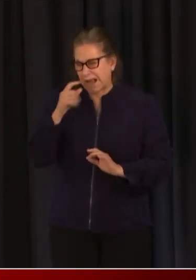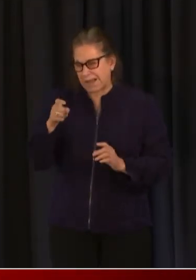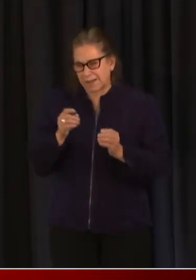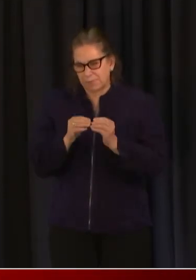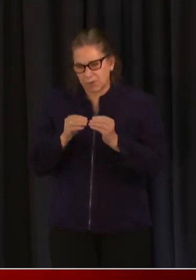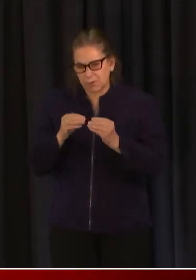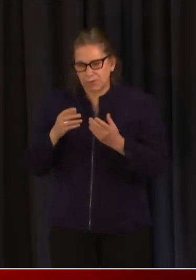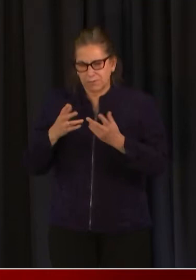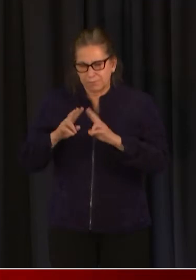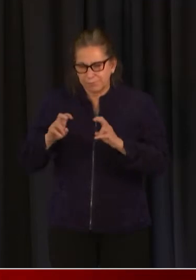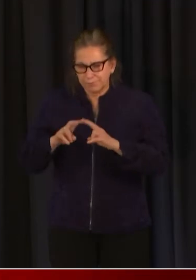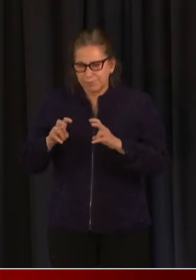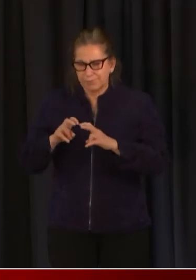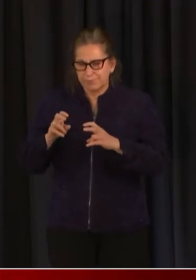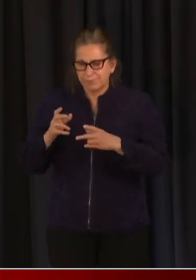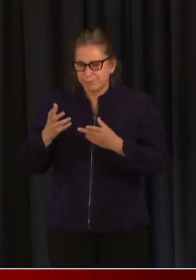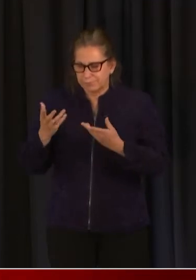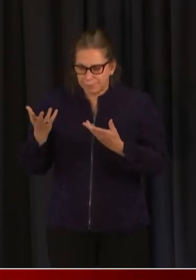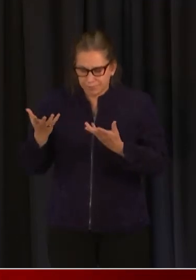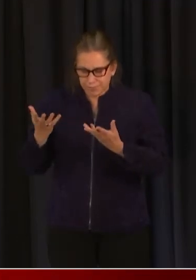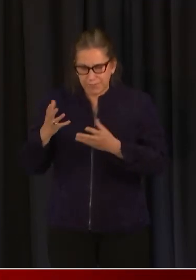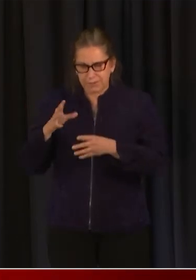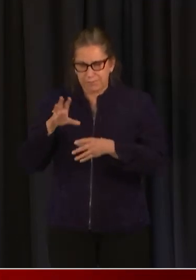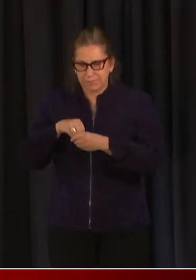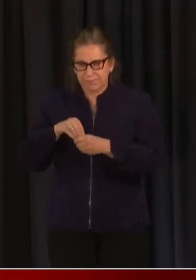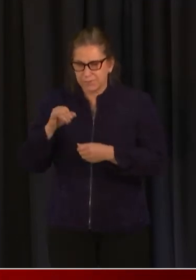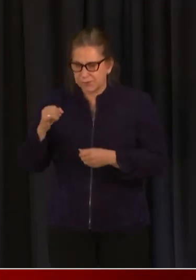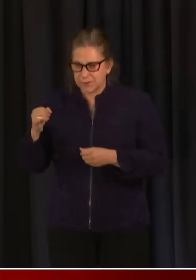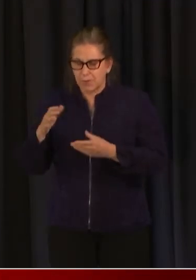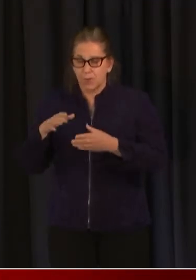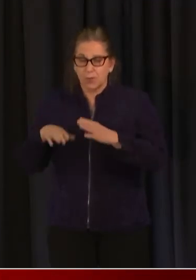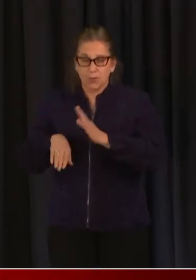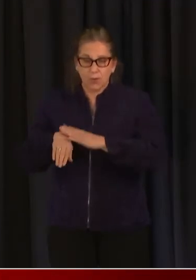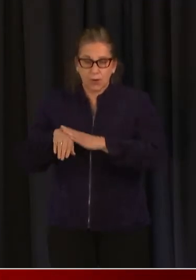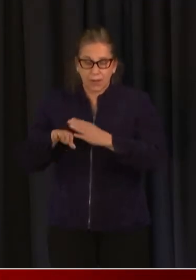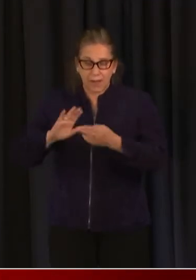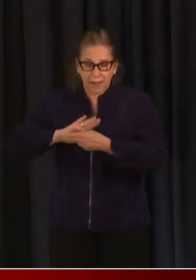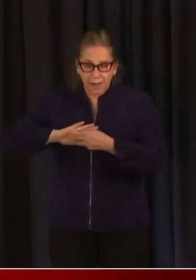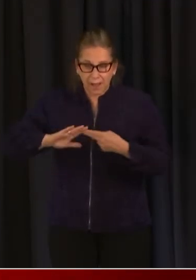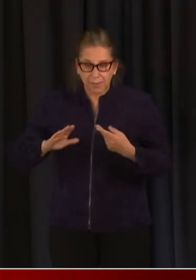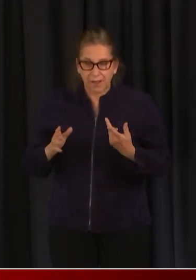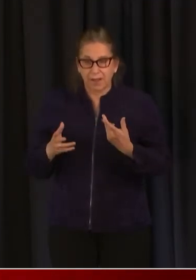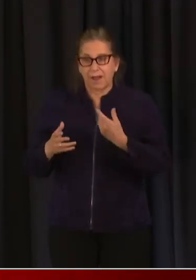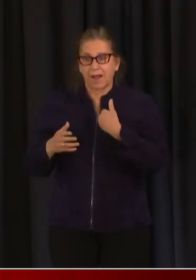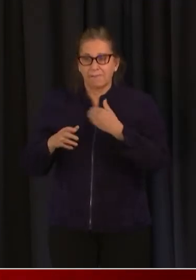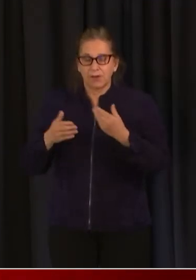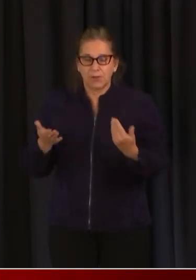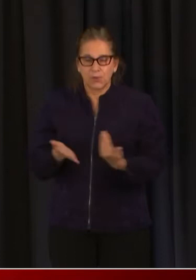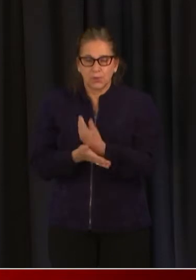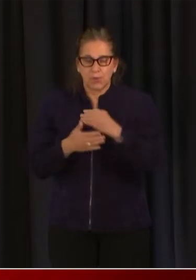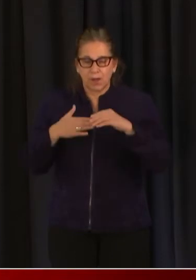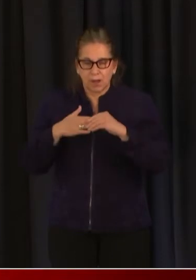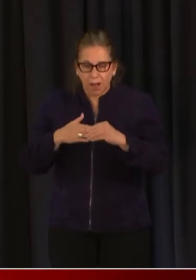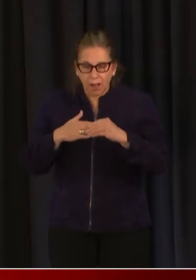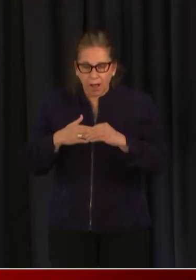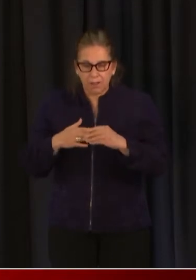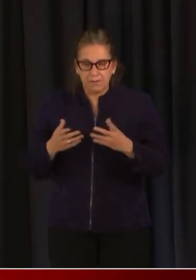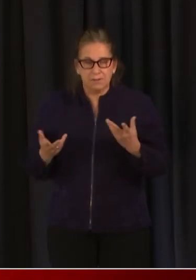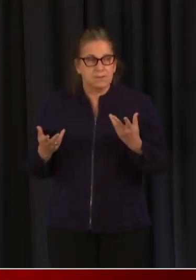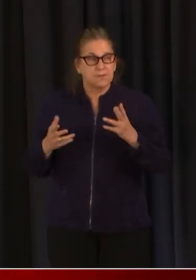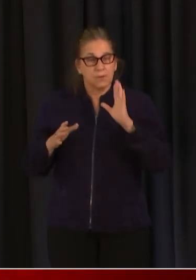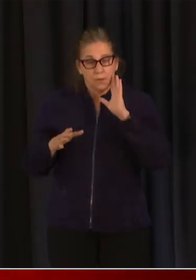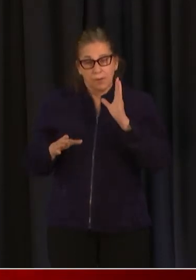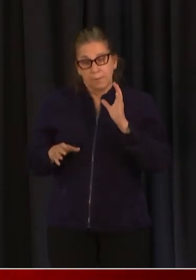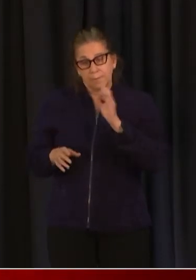for a warning label, and there will be updates to clinical guidance as well as implementation guidance for resuming the use of Johnson & Johnson. Those